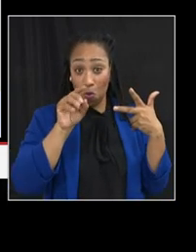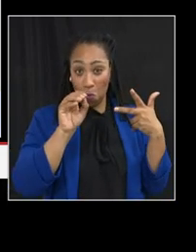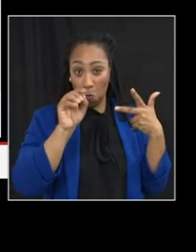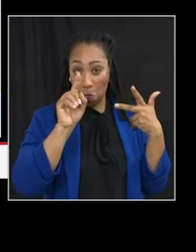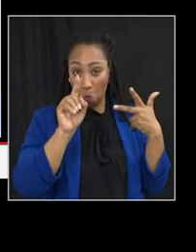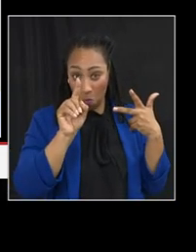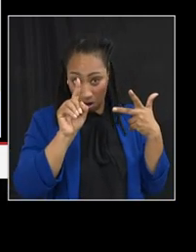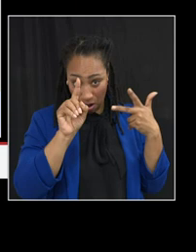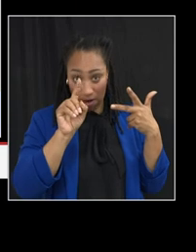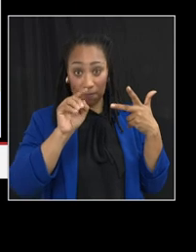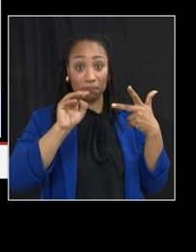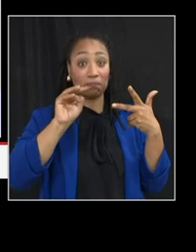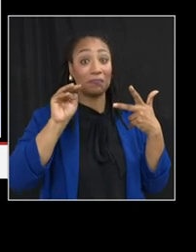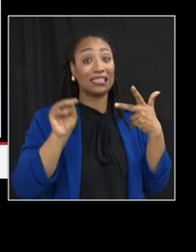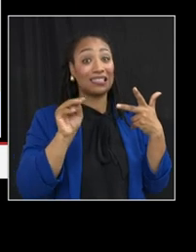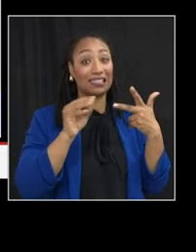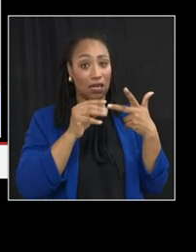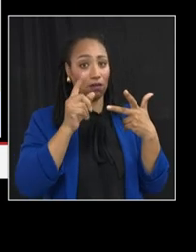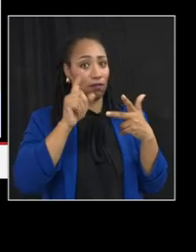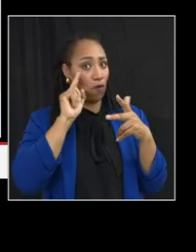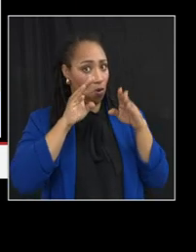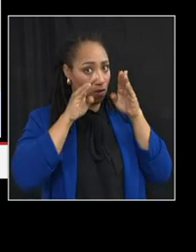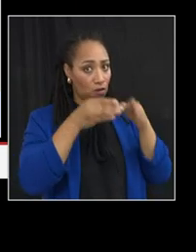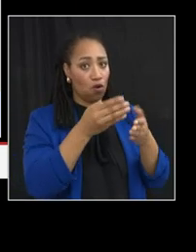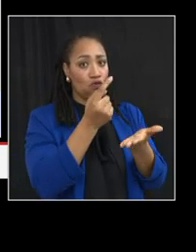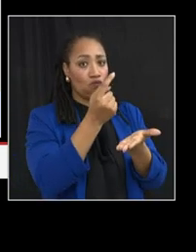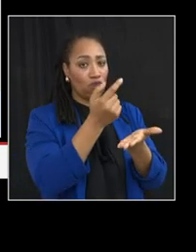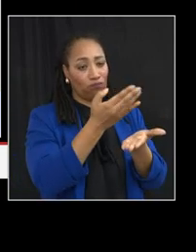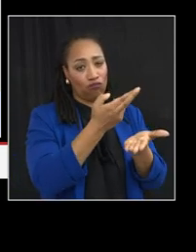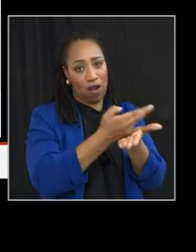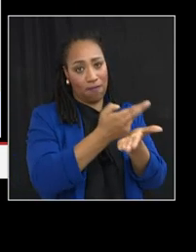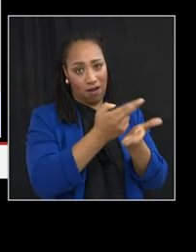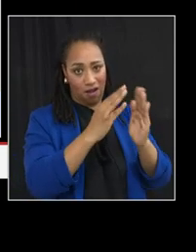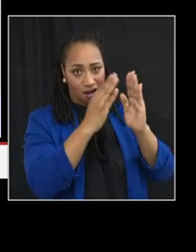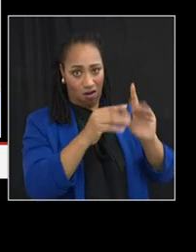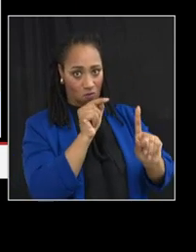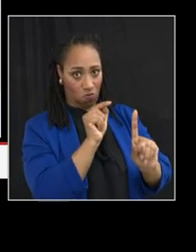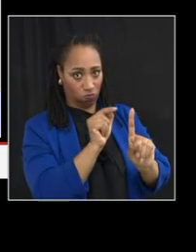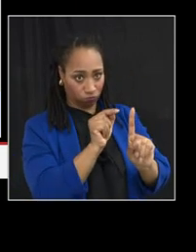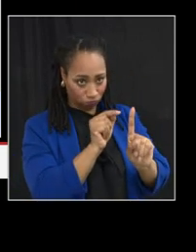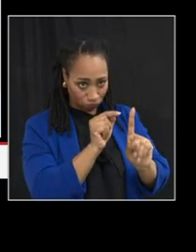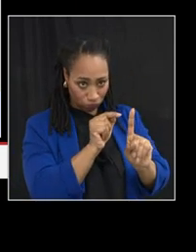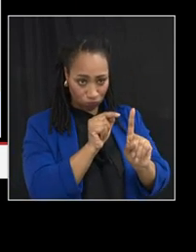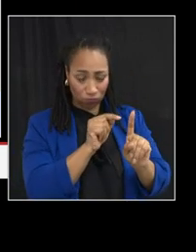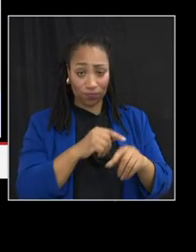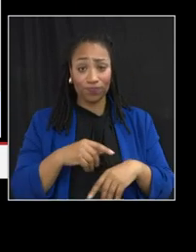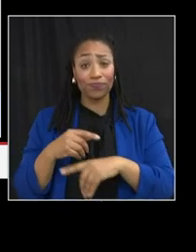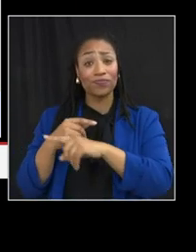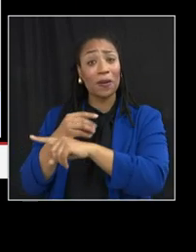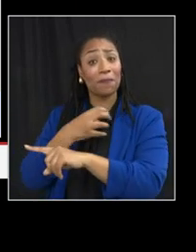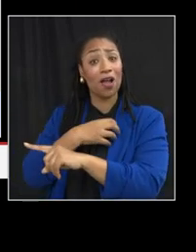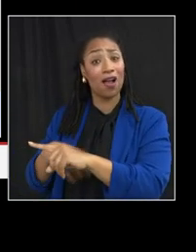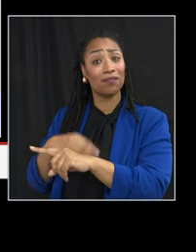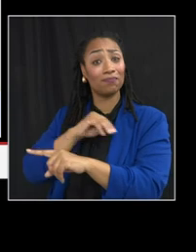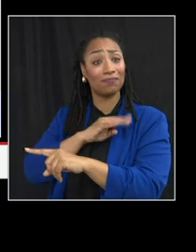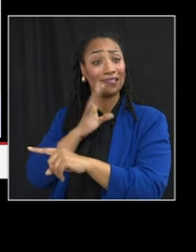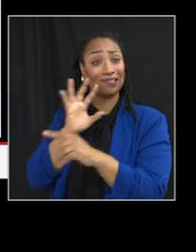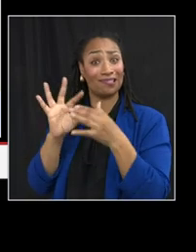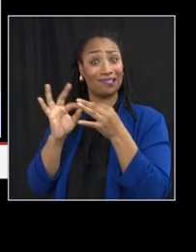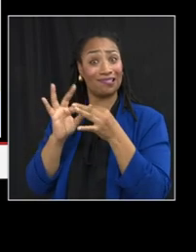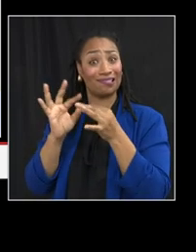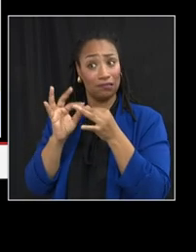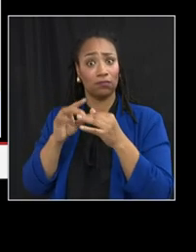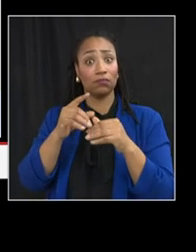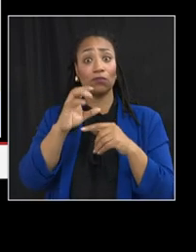living. As you heard the mayor say earlier, public safety and violent crime in particular is at its lowest level in more than